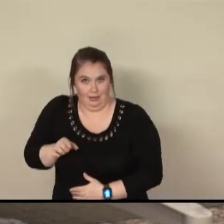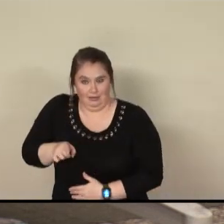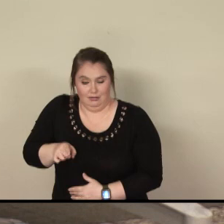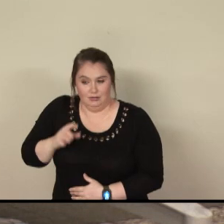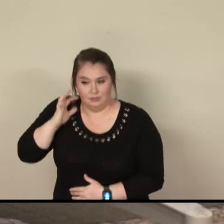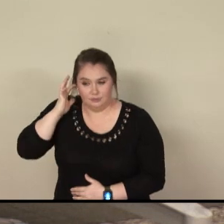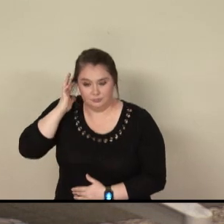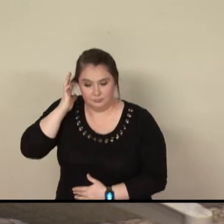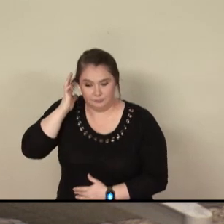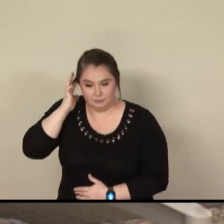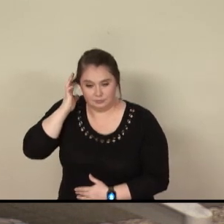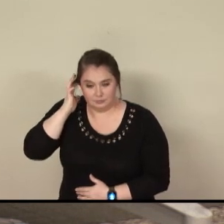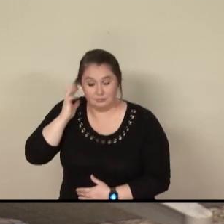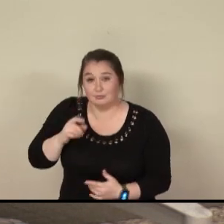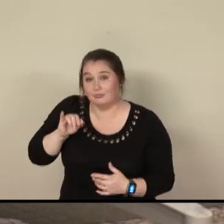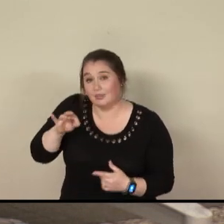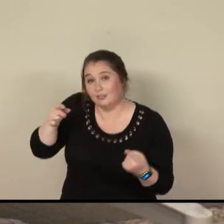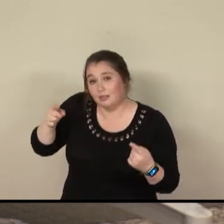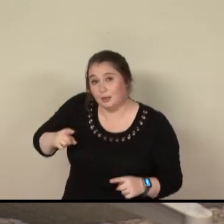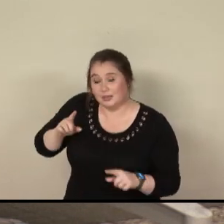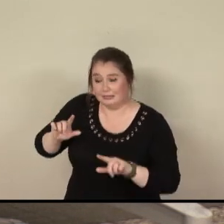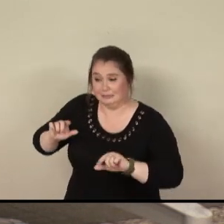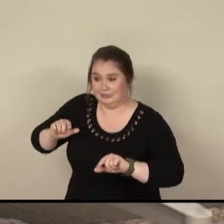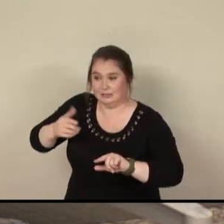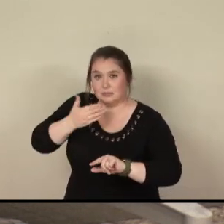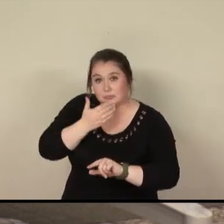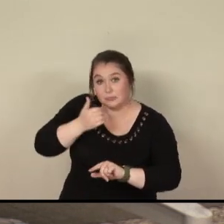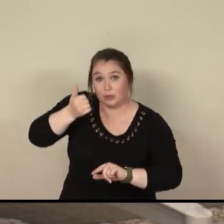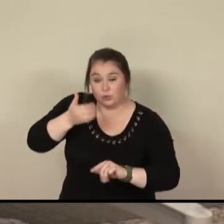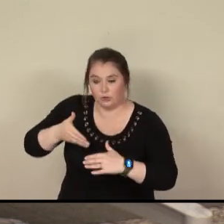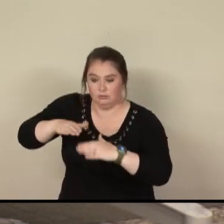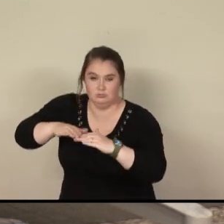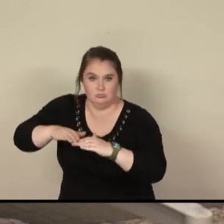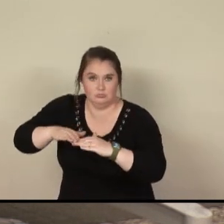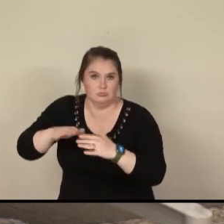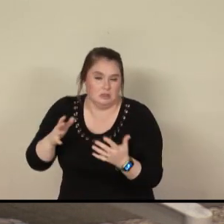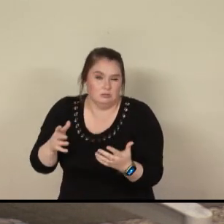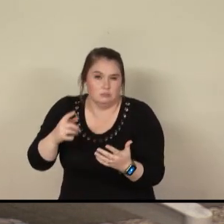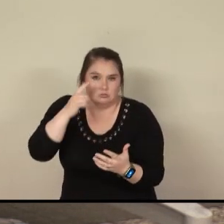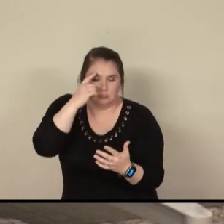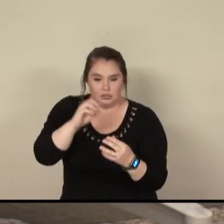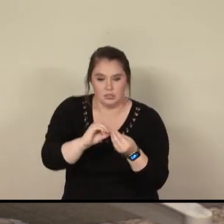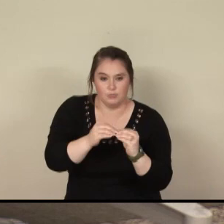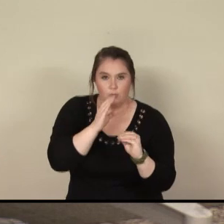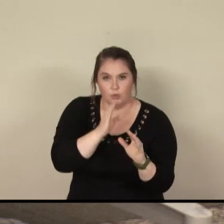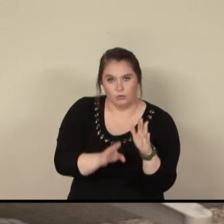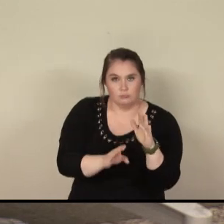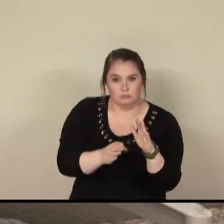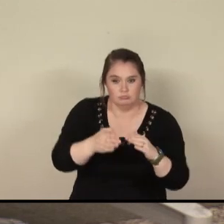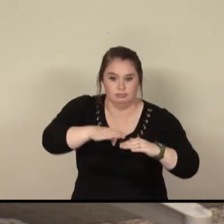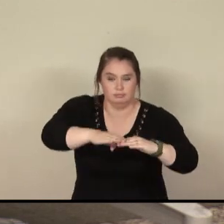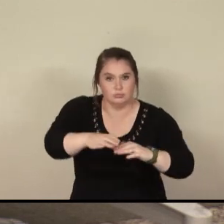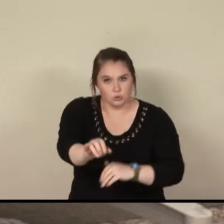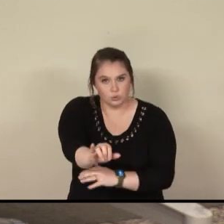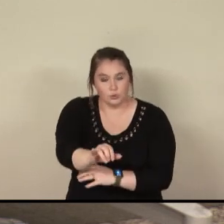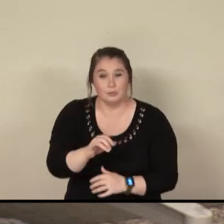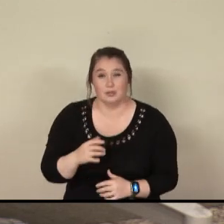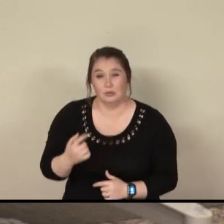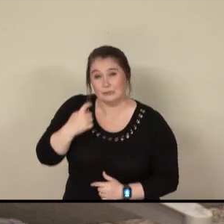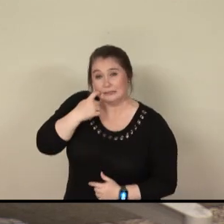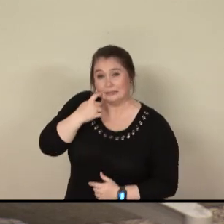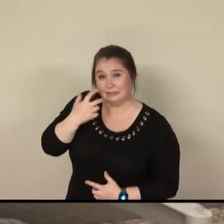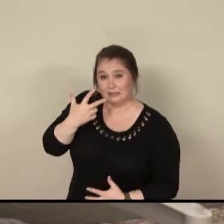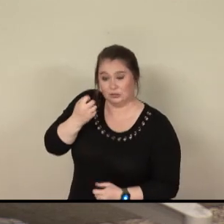And if our attendance is better this year, I think it'll come out a little bit better. But yes, we're still, over the last 3 years,